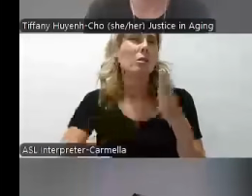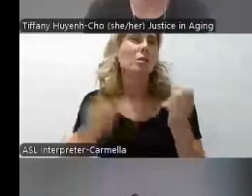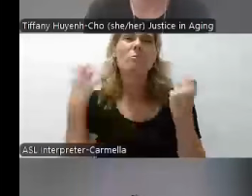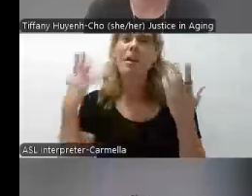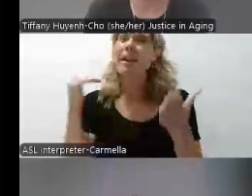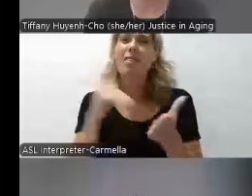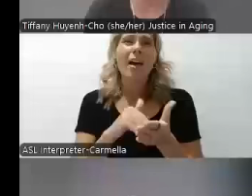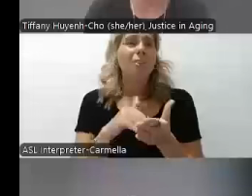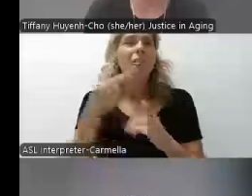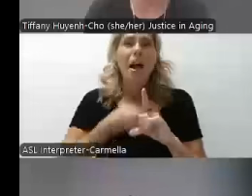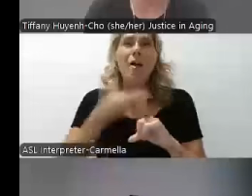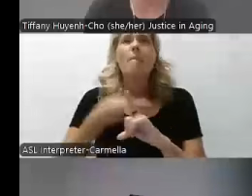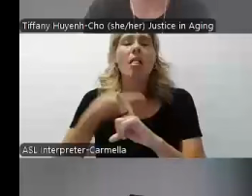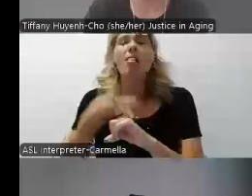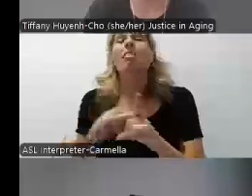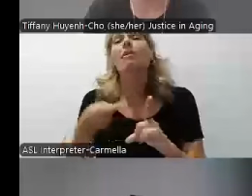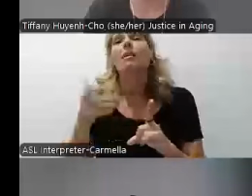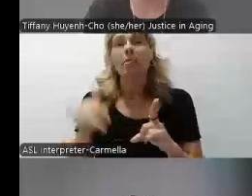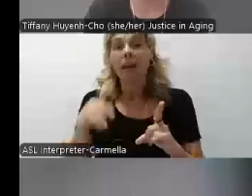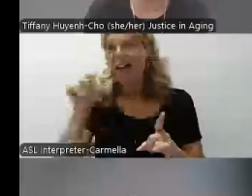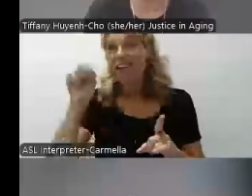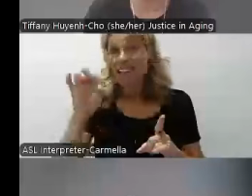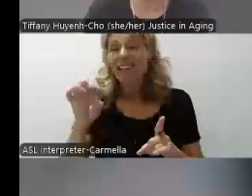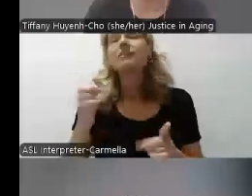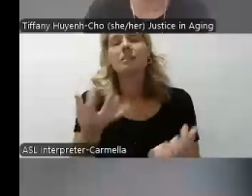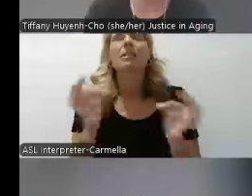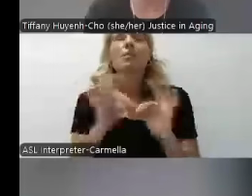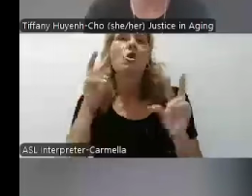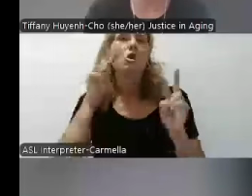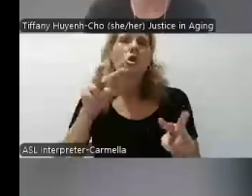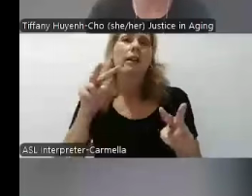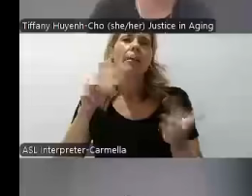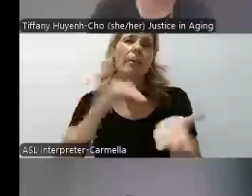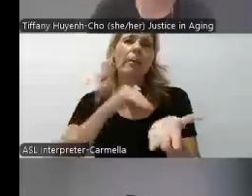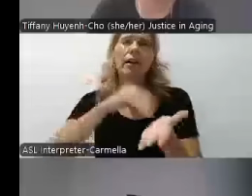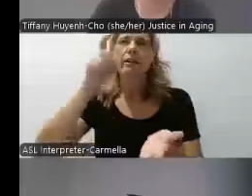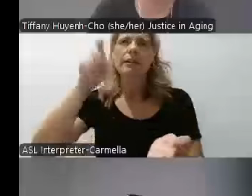dollars monthly. And in that case, it's definitely worth looking at the medically needy program.